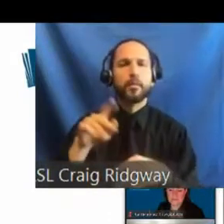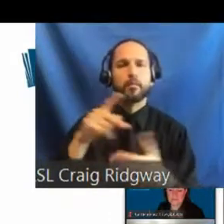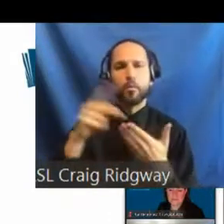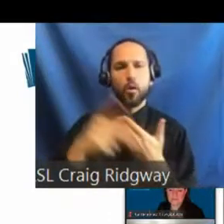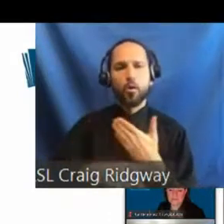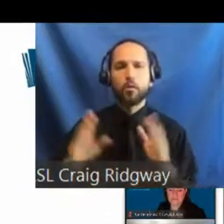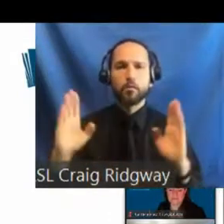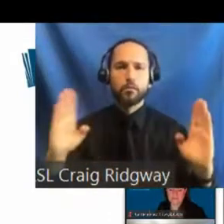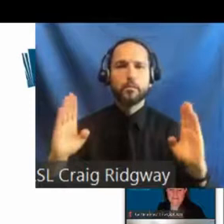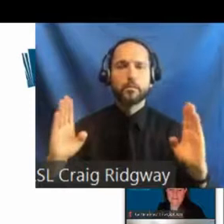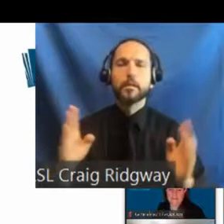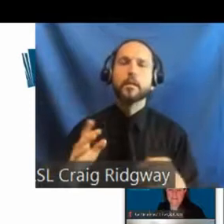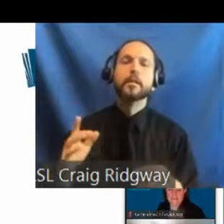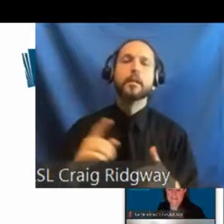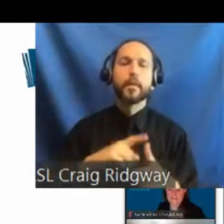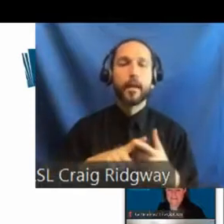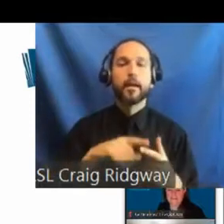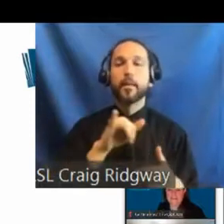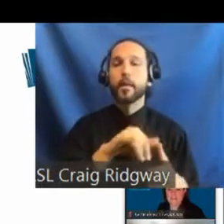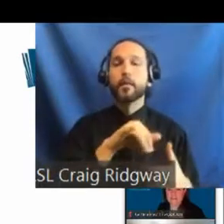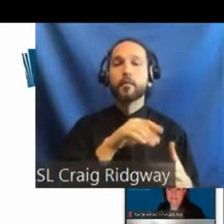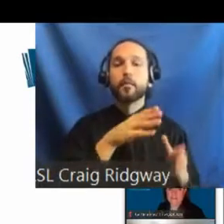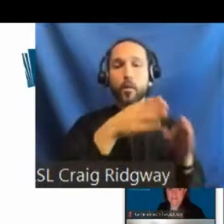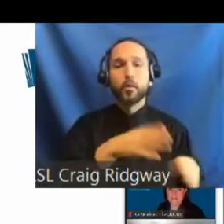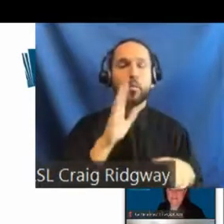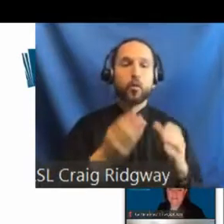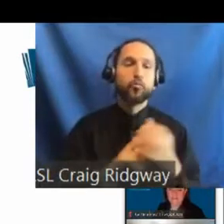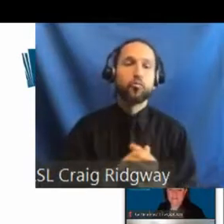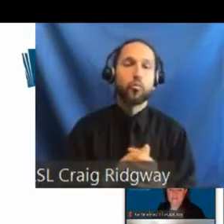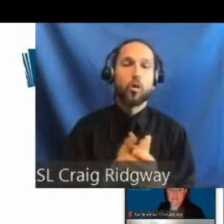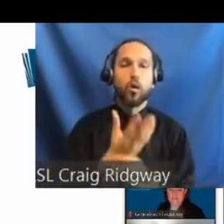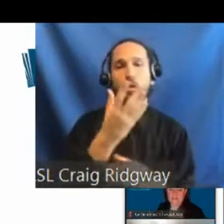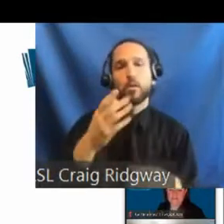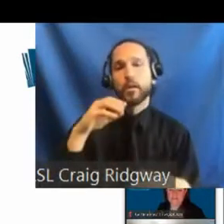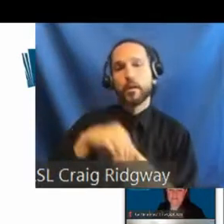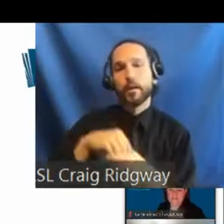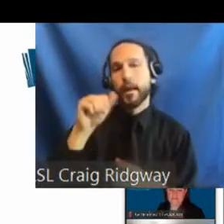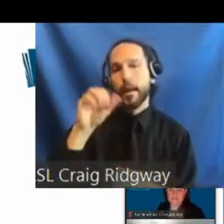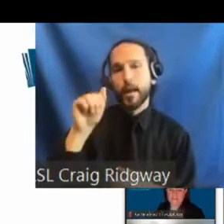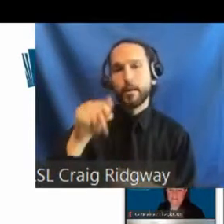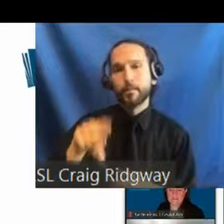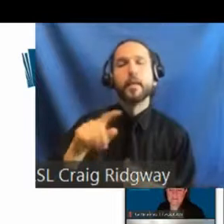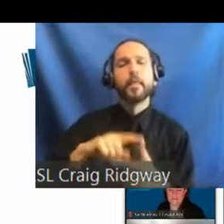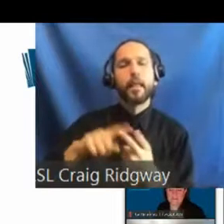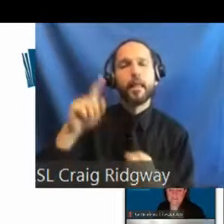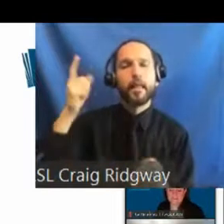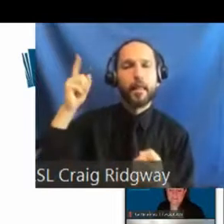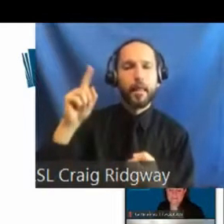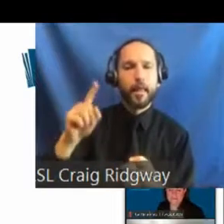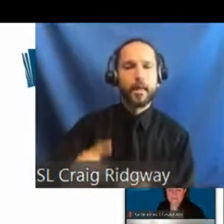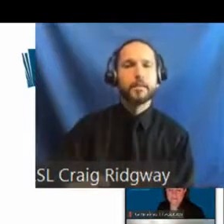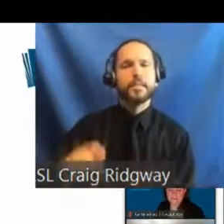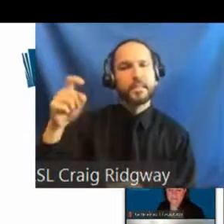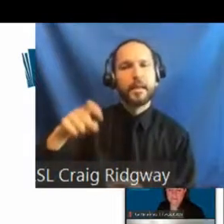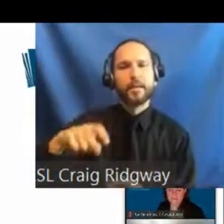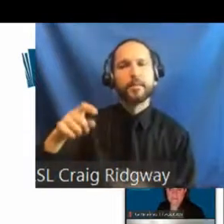As a result, participants grow in their employment during their time with ACAP and decrease the need for highly structured